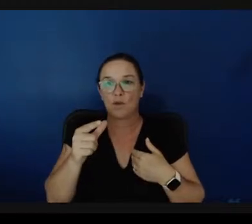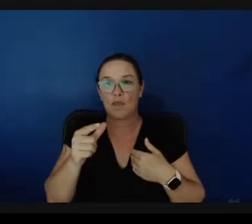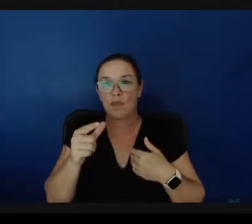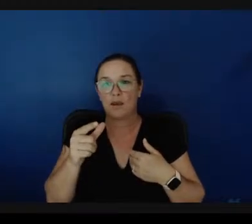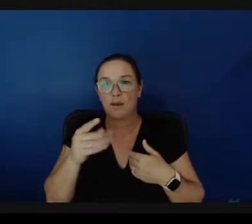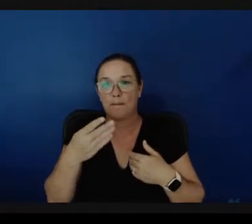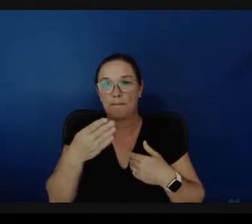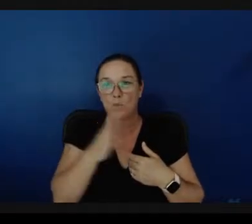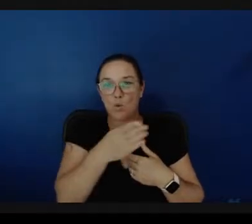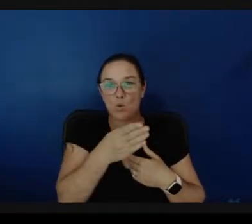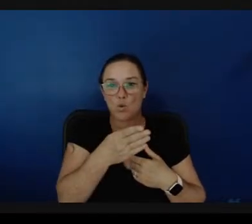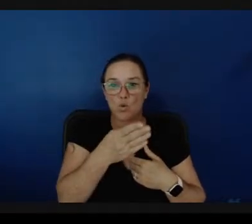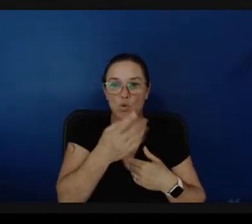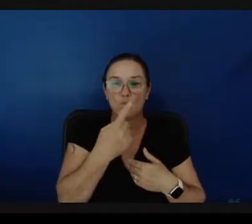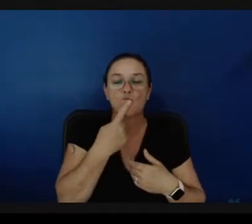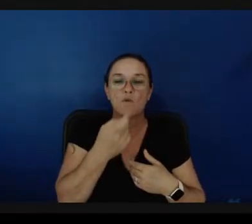red.